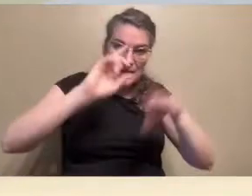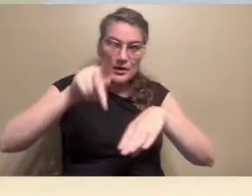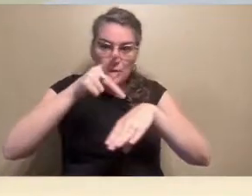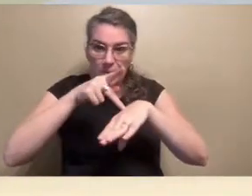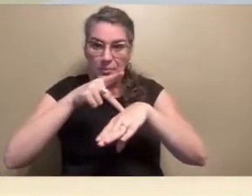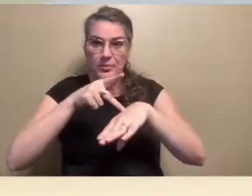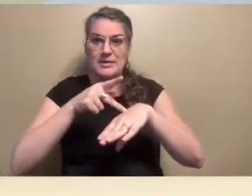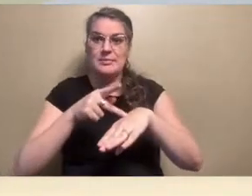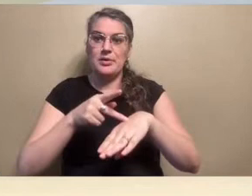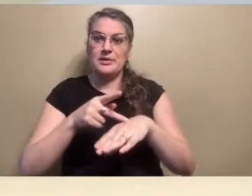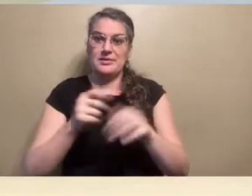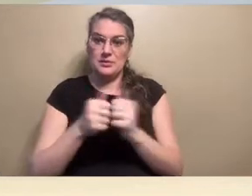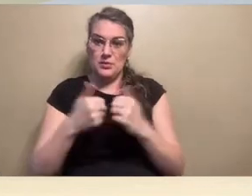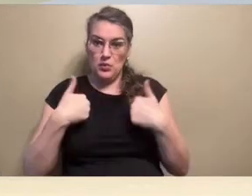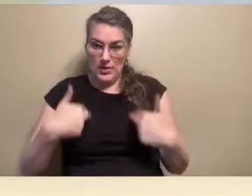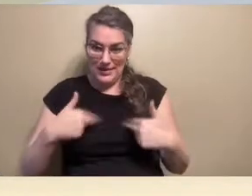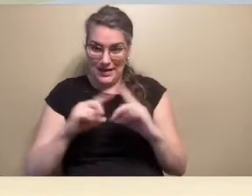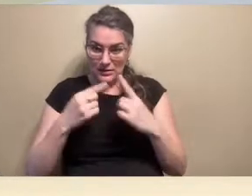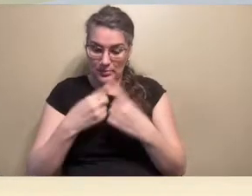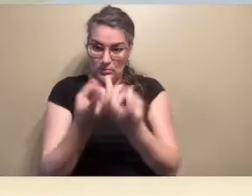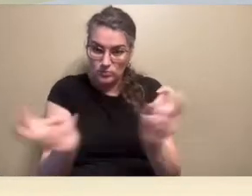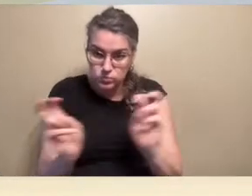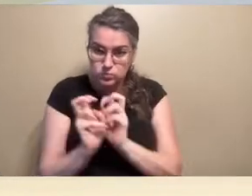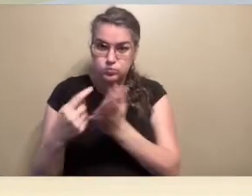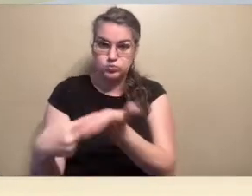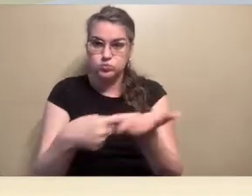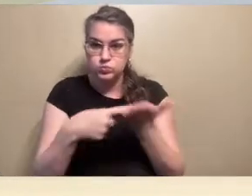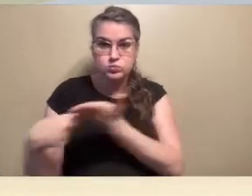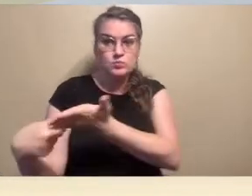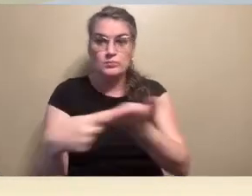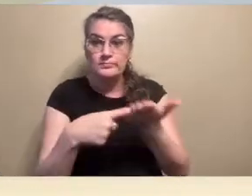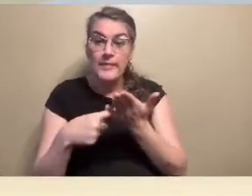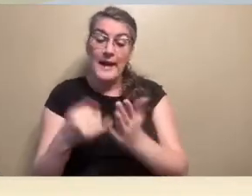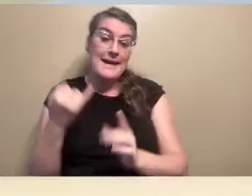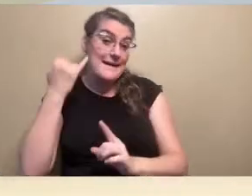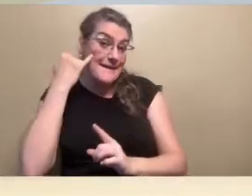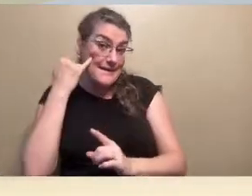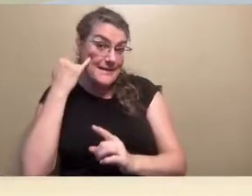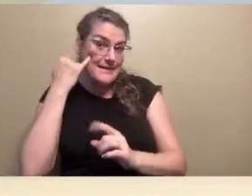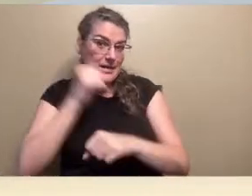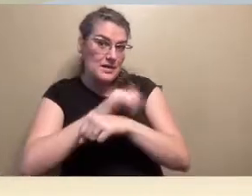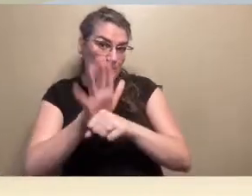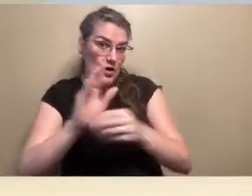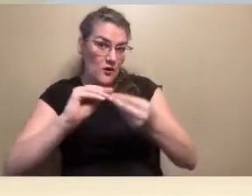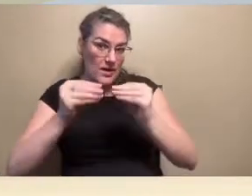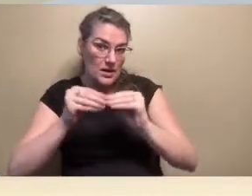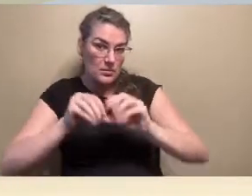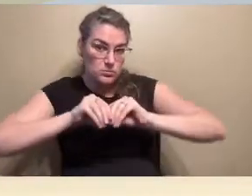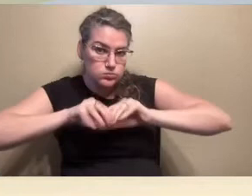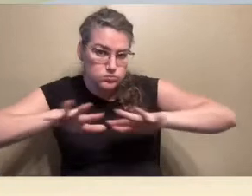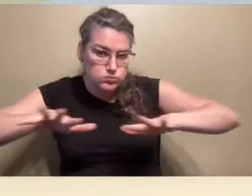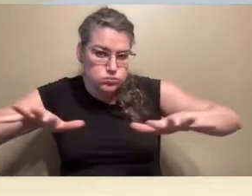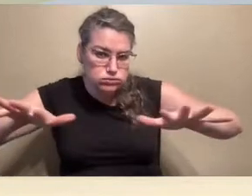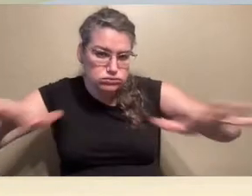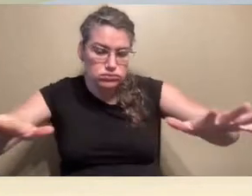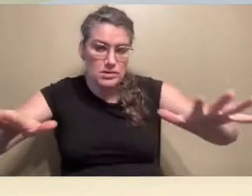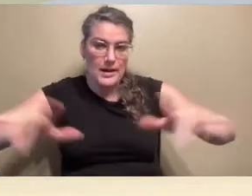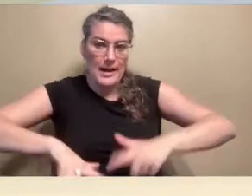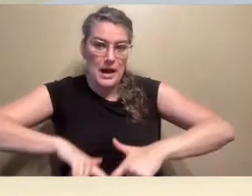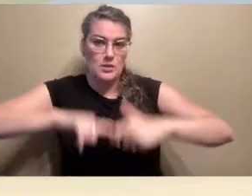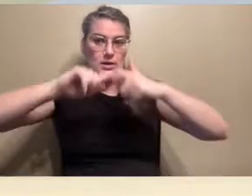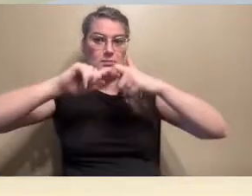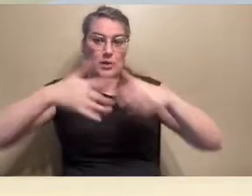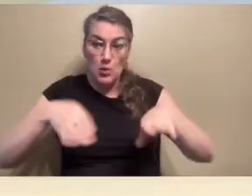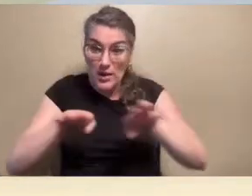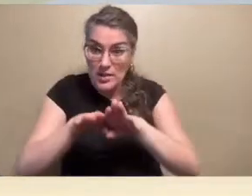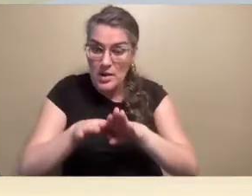to assist in preparing for potential outbreaks of COVID-19 in schools. So we'll be doing that before school starts.